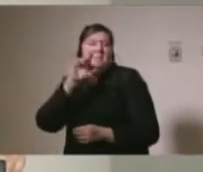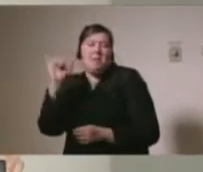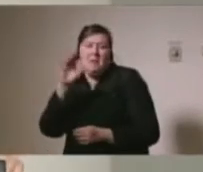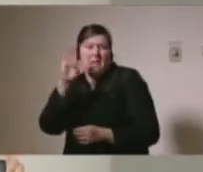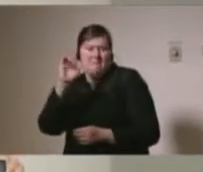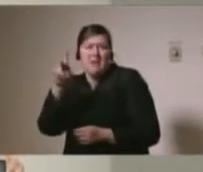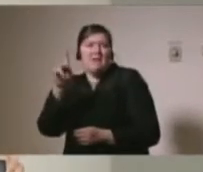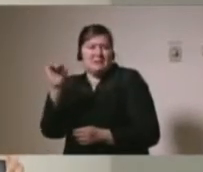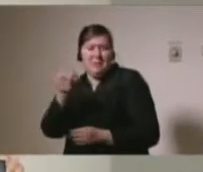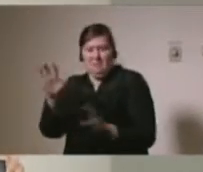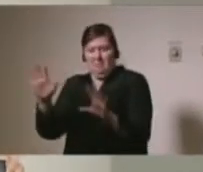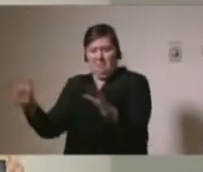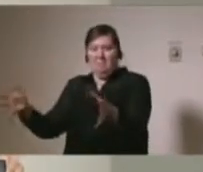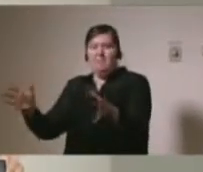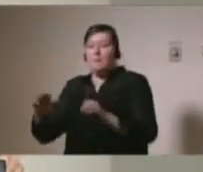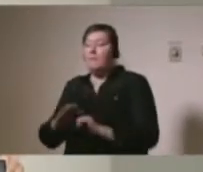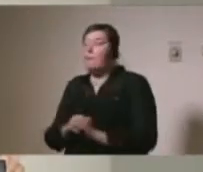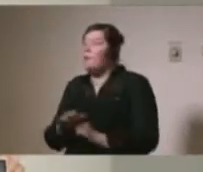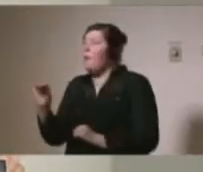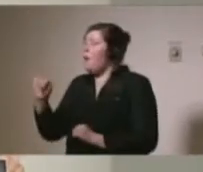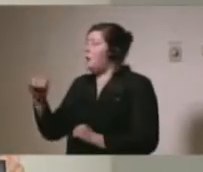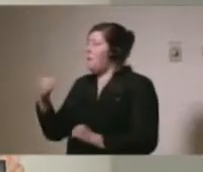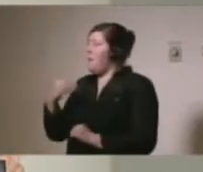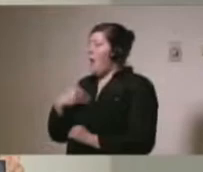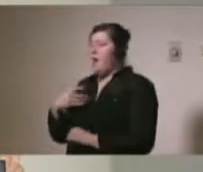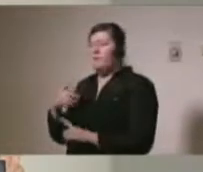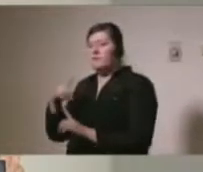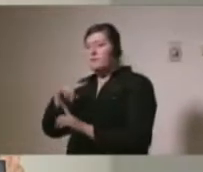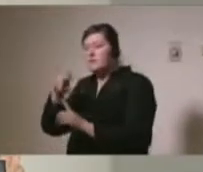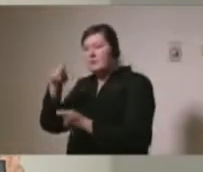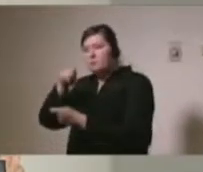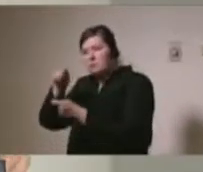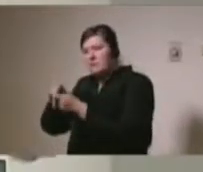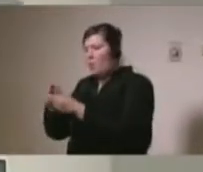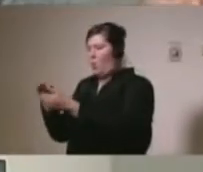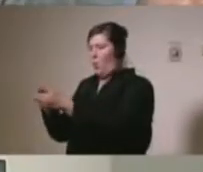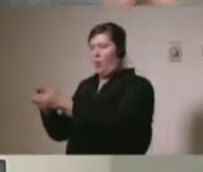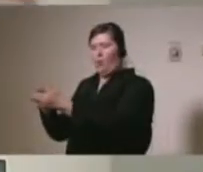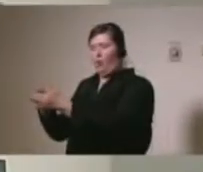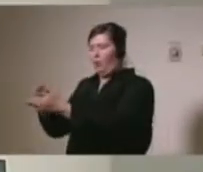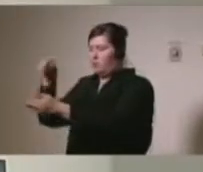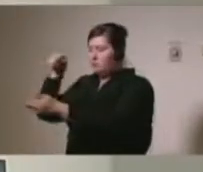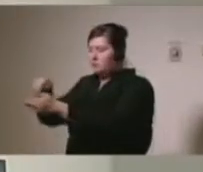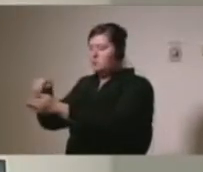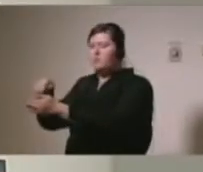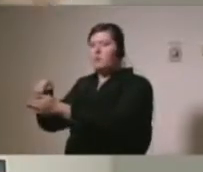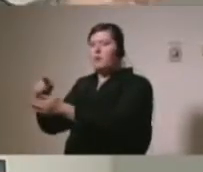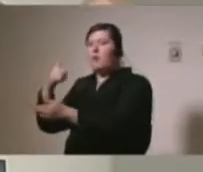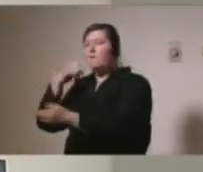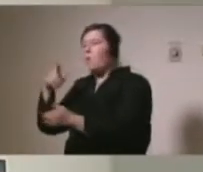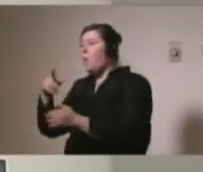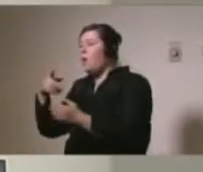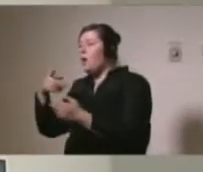We also have specialized corners, for example, the Postal shop,